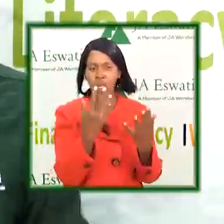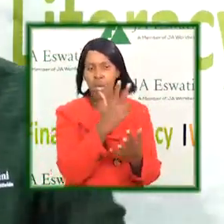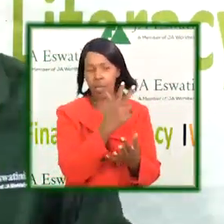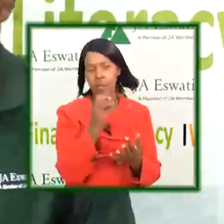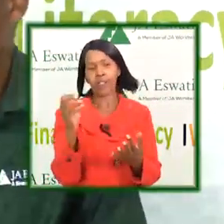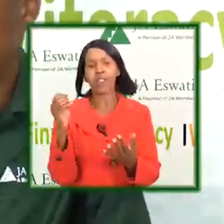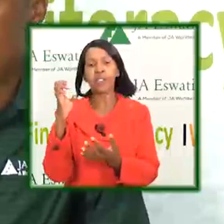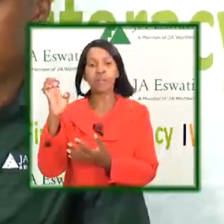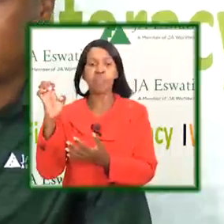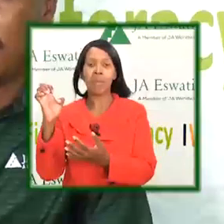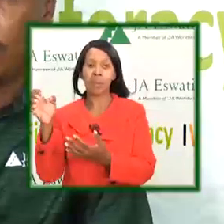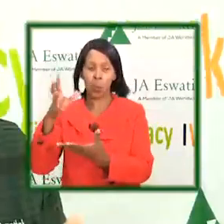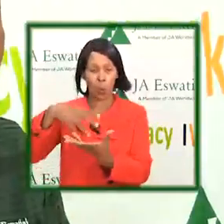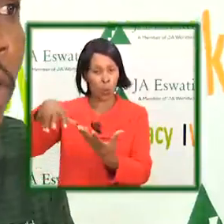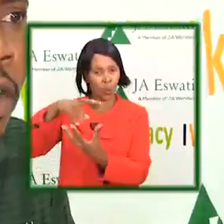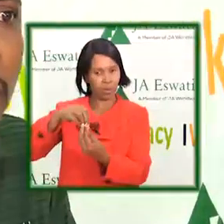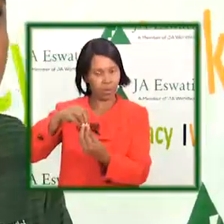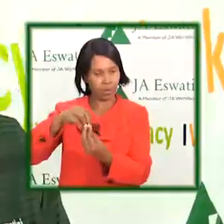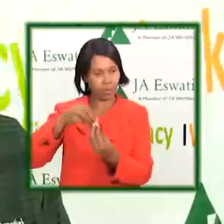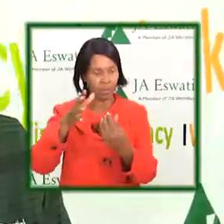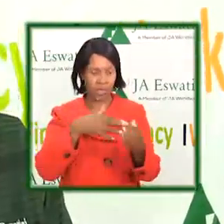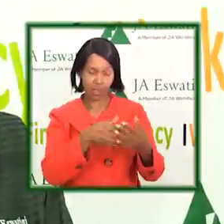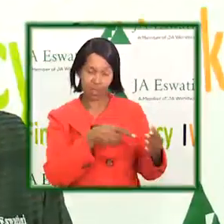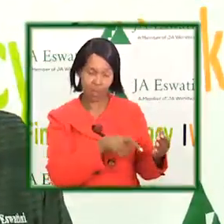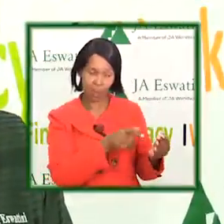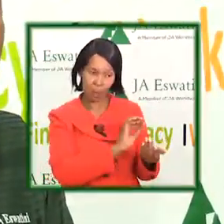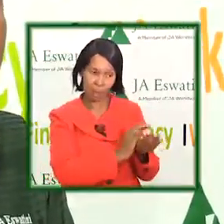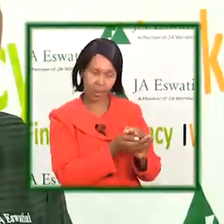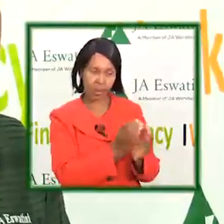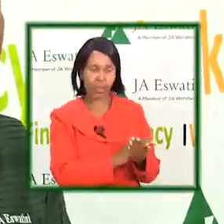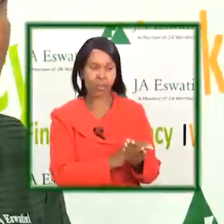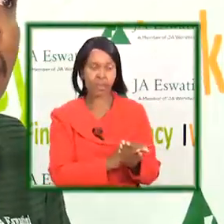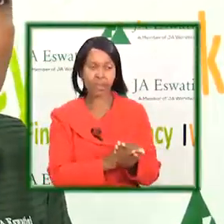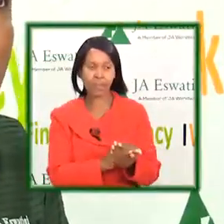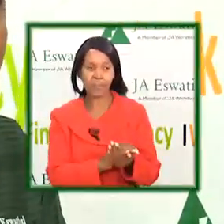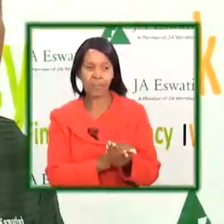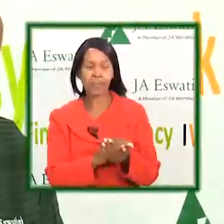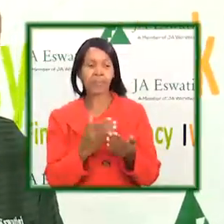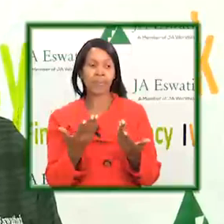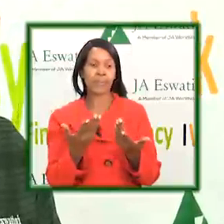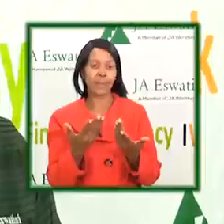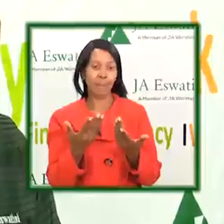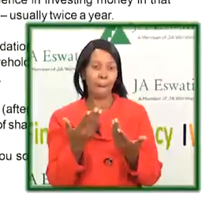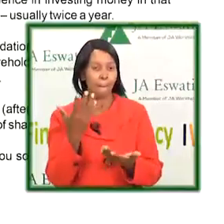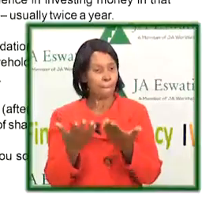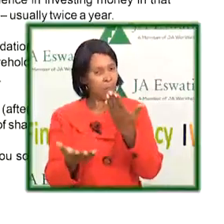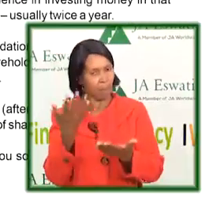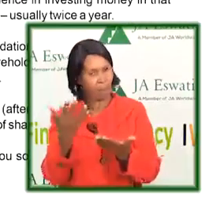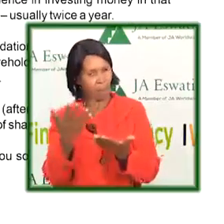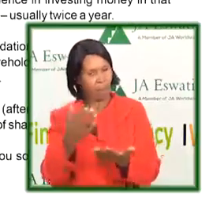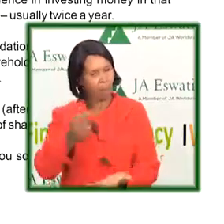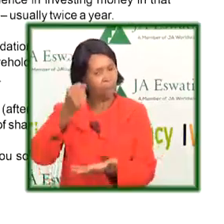will find that you have a product. Your product is about needs a startup capital of 1,000